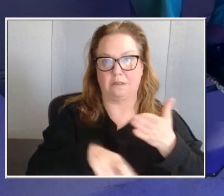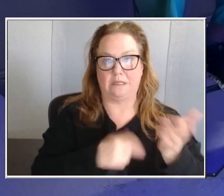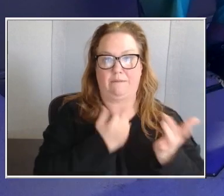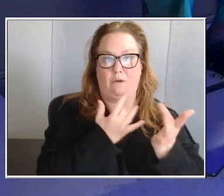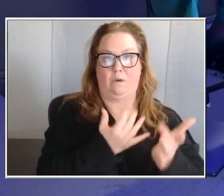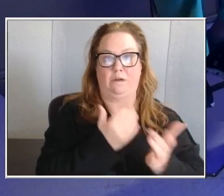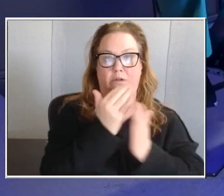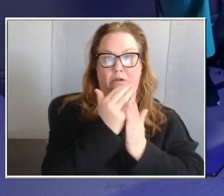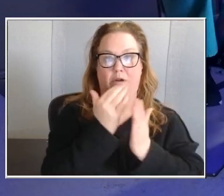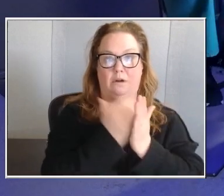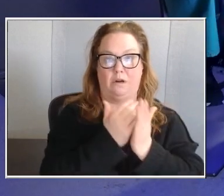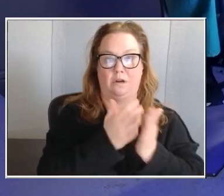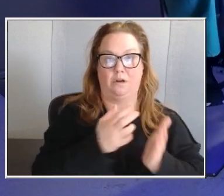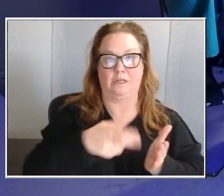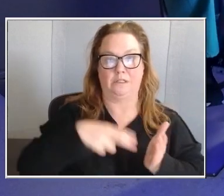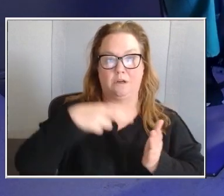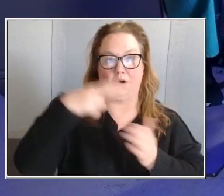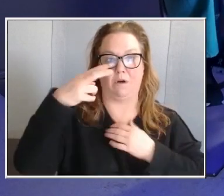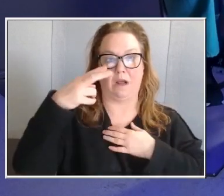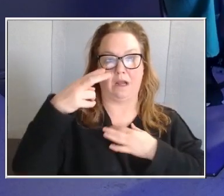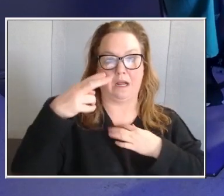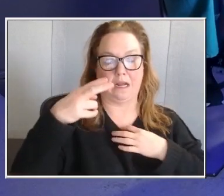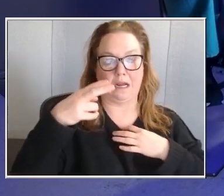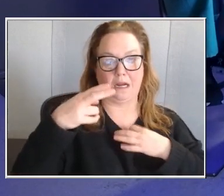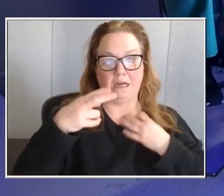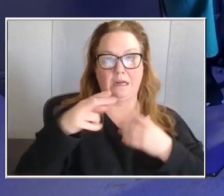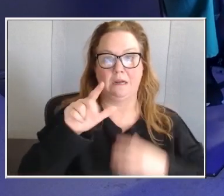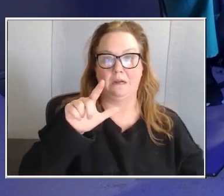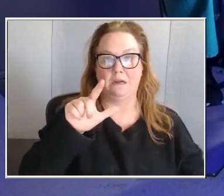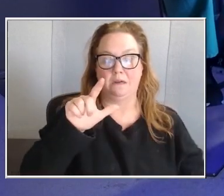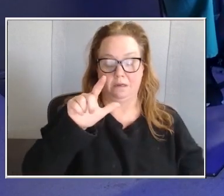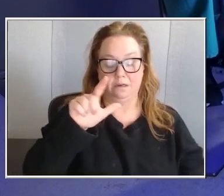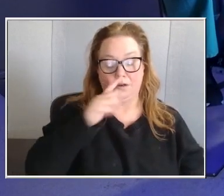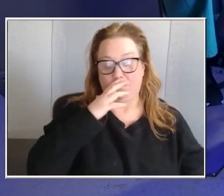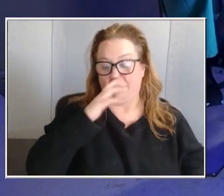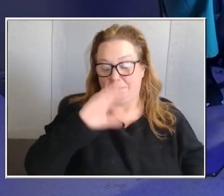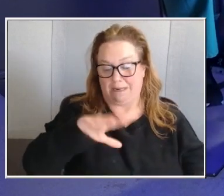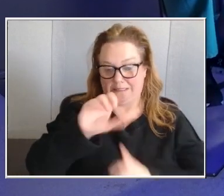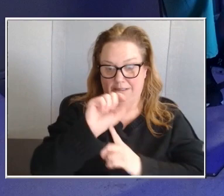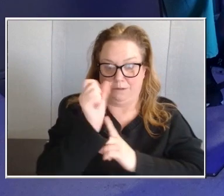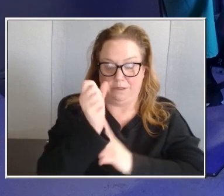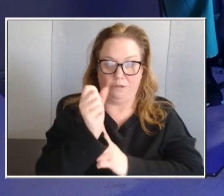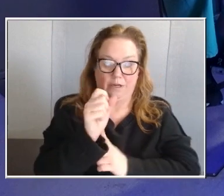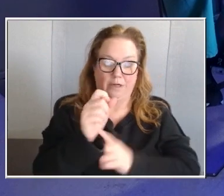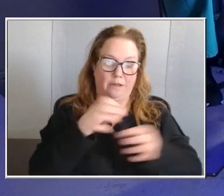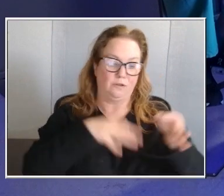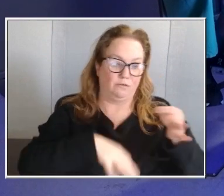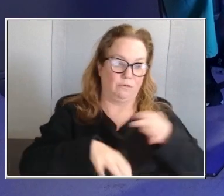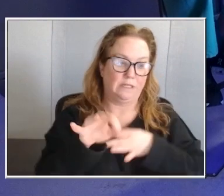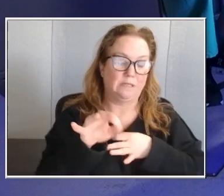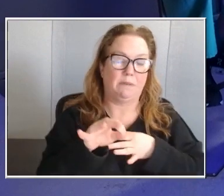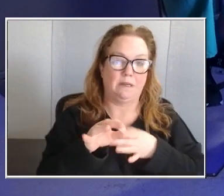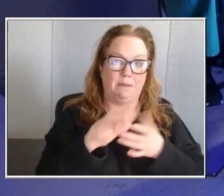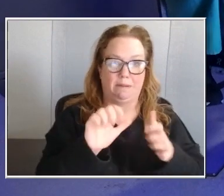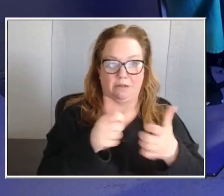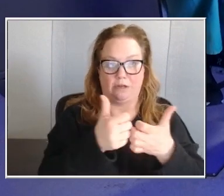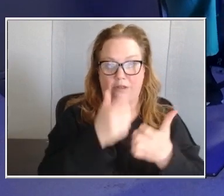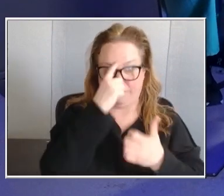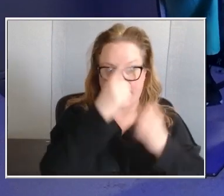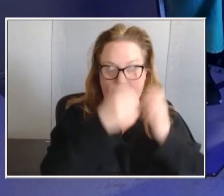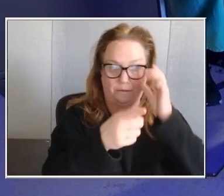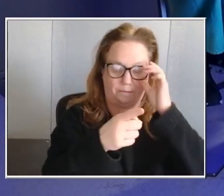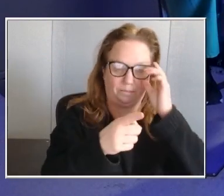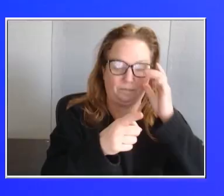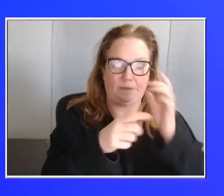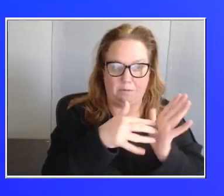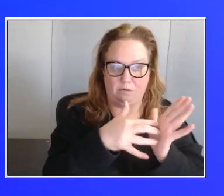score gets so high, means your liver, and you're in such bad condition that the transplant itself may be too challenging for you. Yeah, you may be too